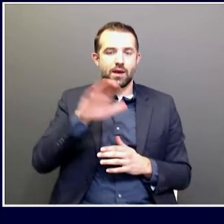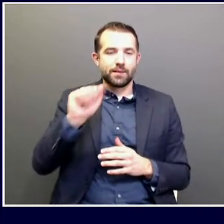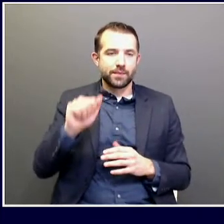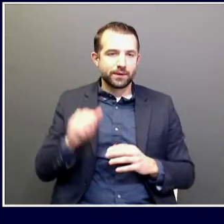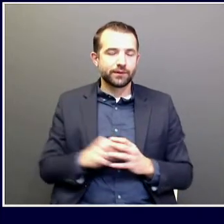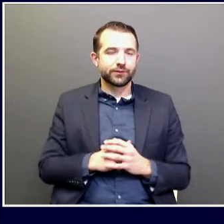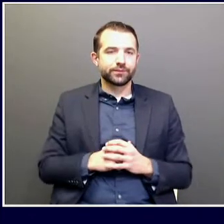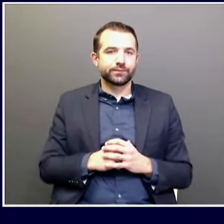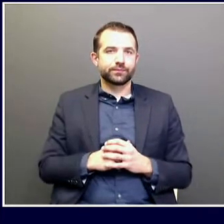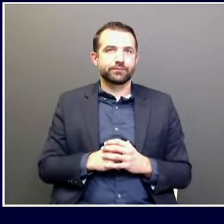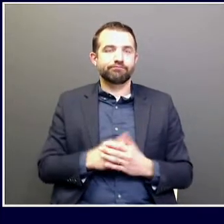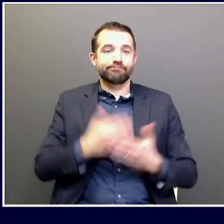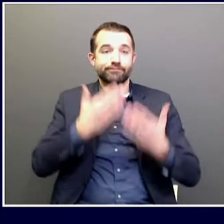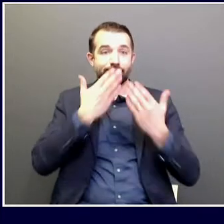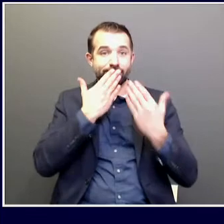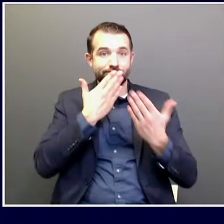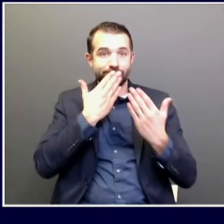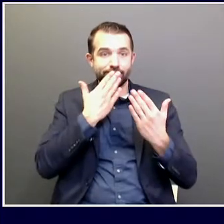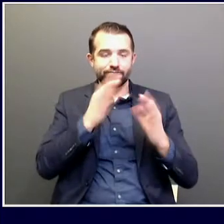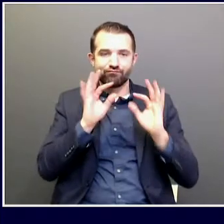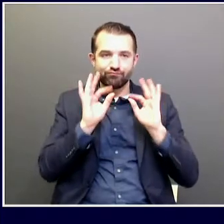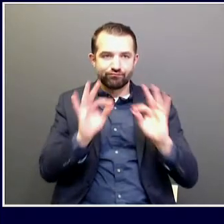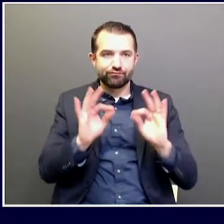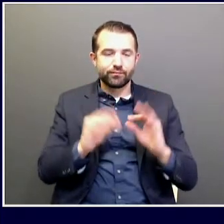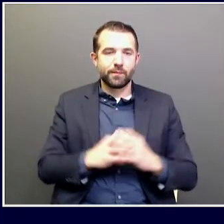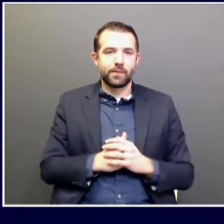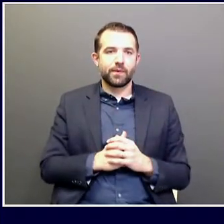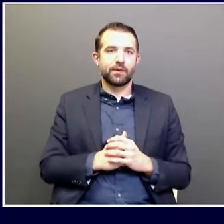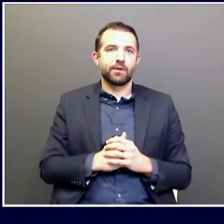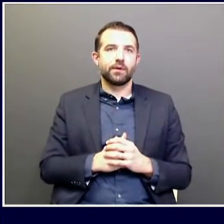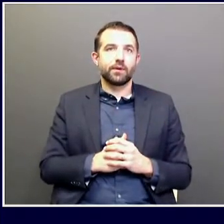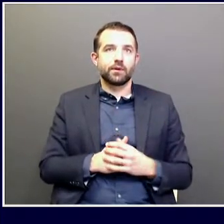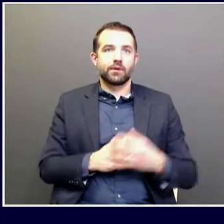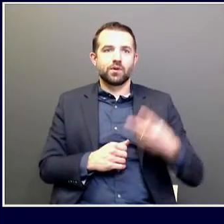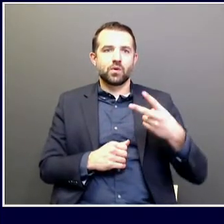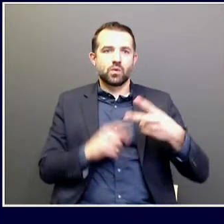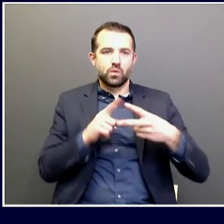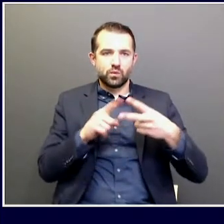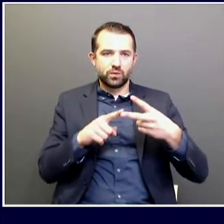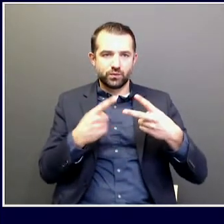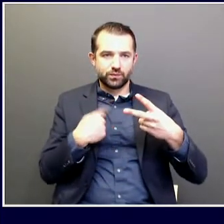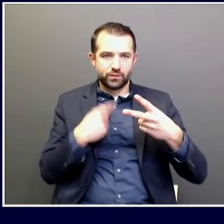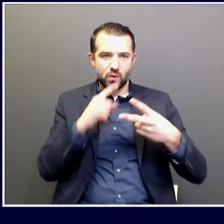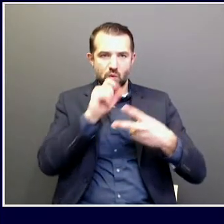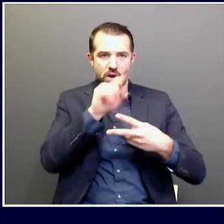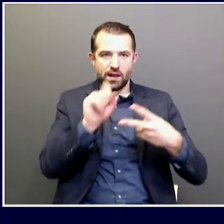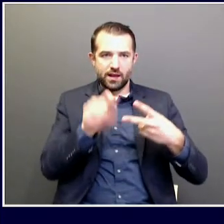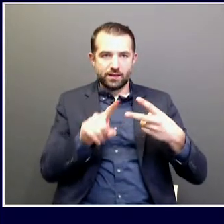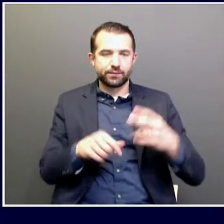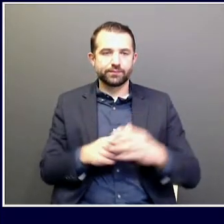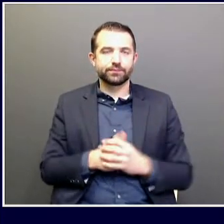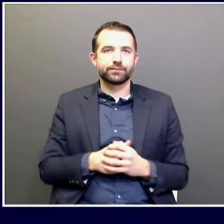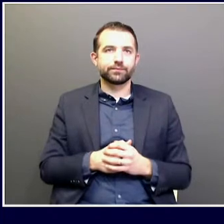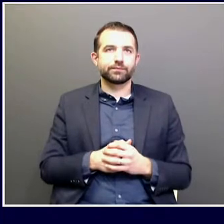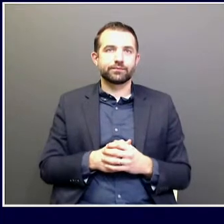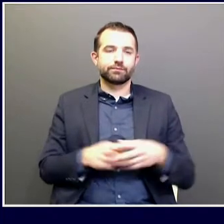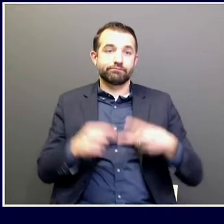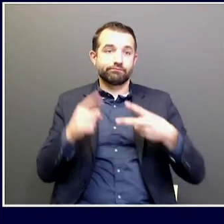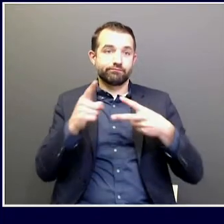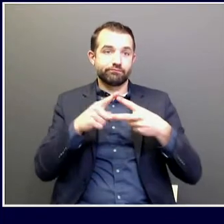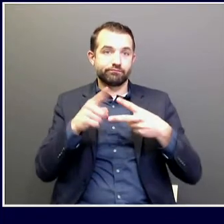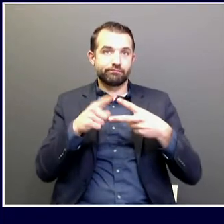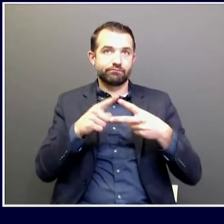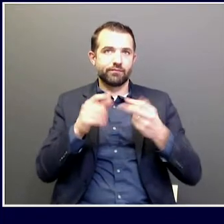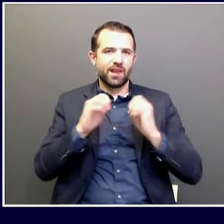and Governor Mills and Commissioner Lambrou. I have two questions. The first is, how will it be determined where these National